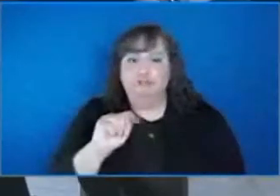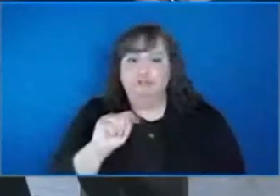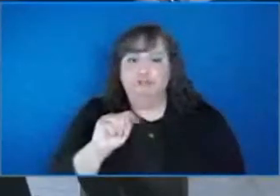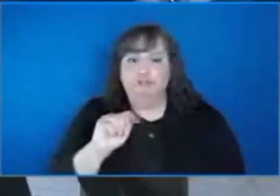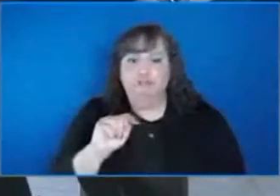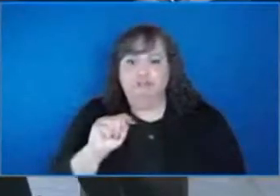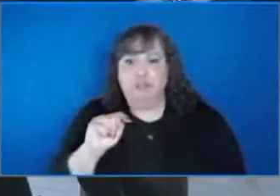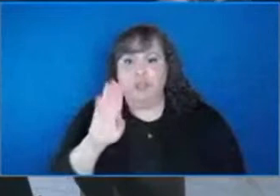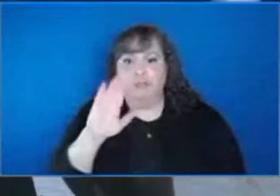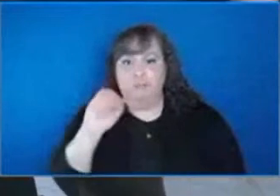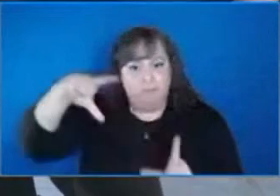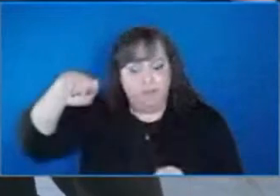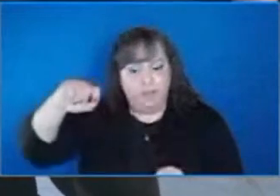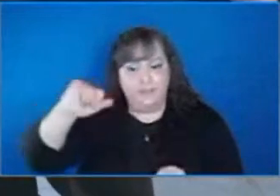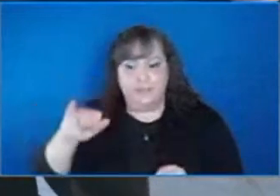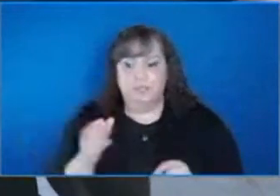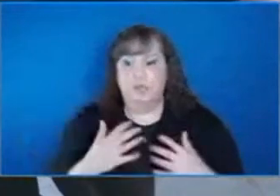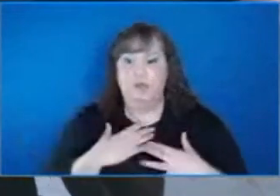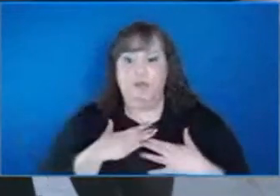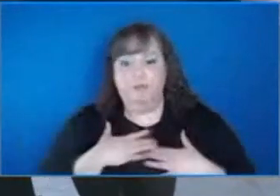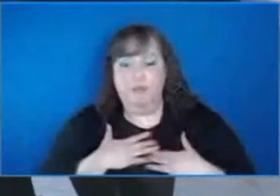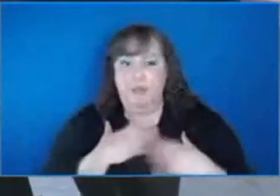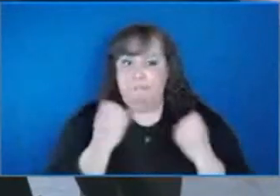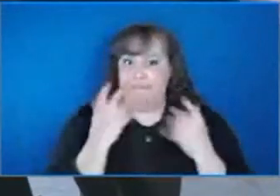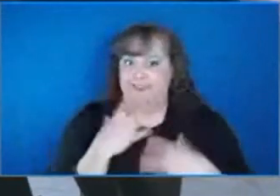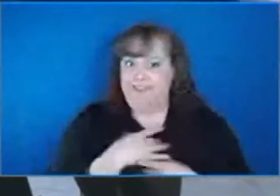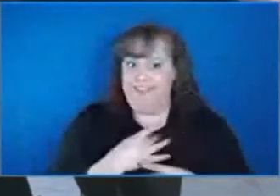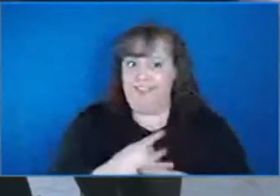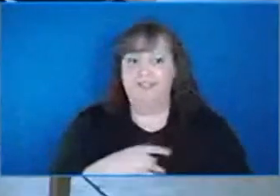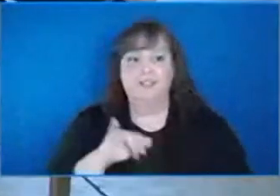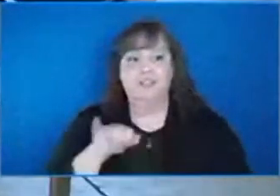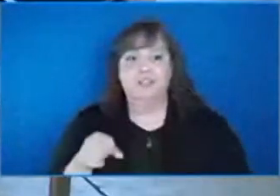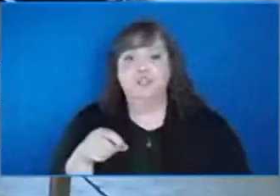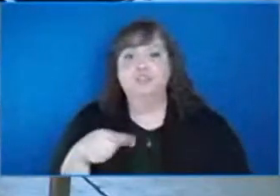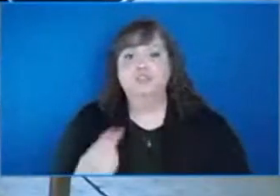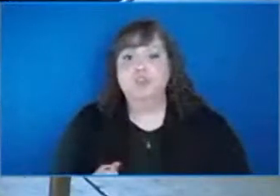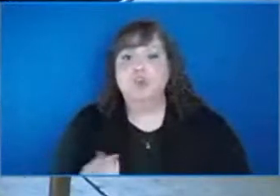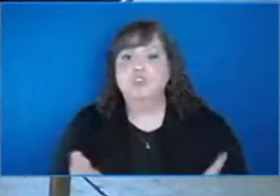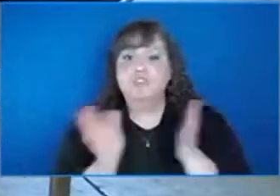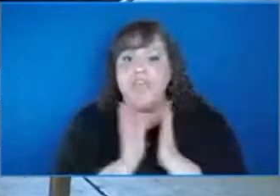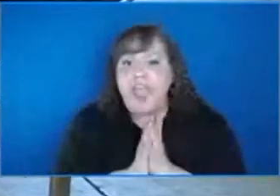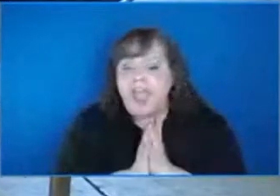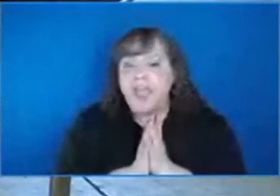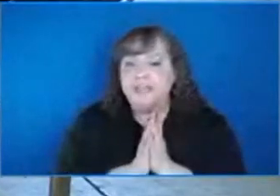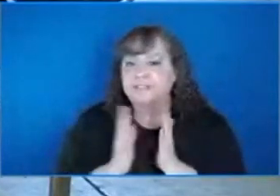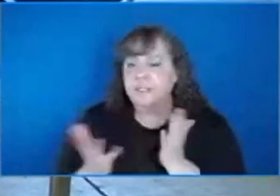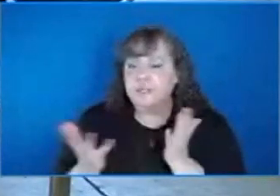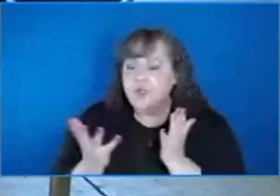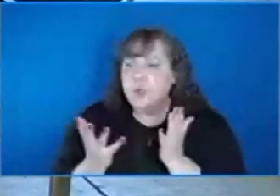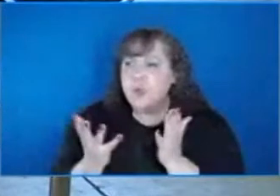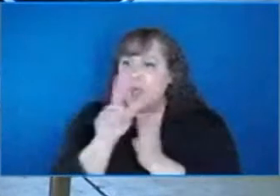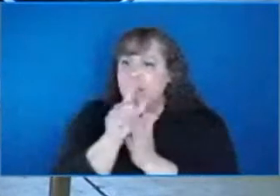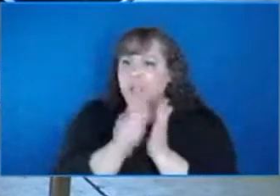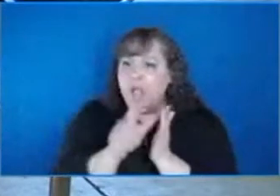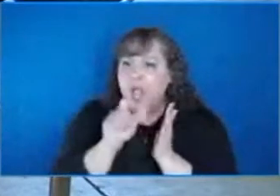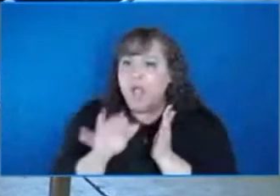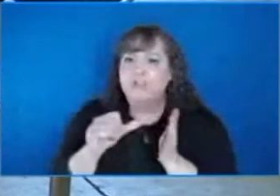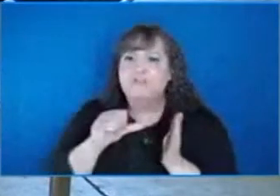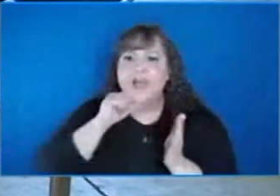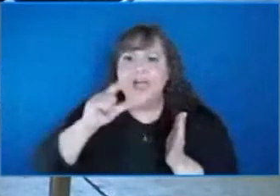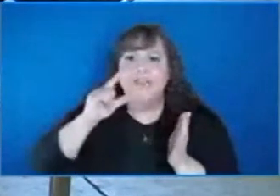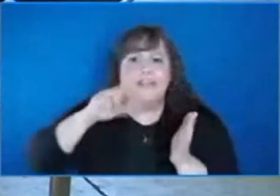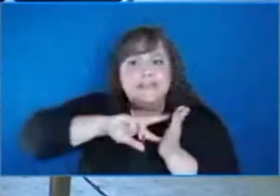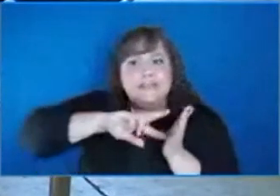Joseph Forbes on Facebook asks, what of the law of unintended consequences? Is it outside the realm of possibility that